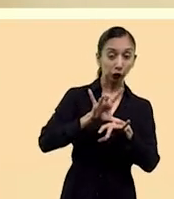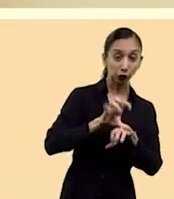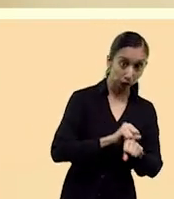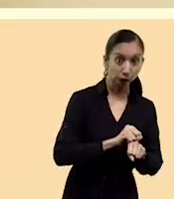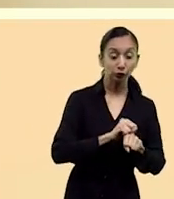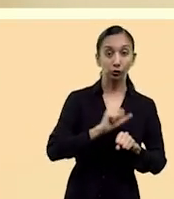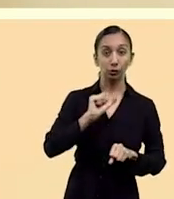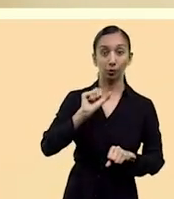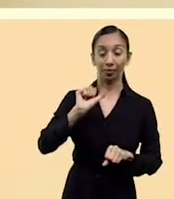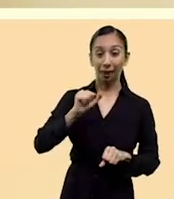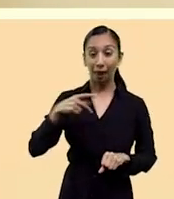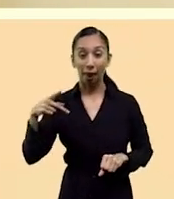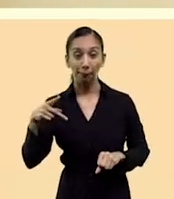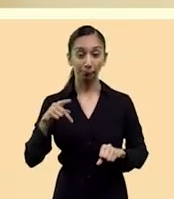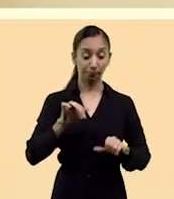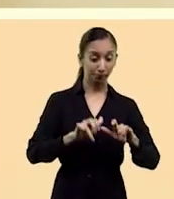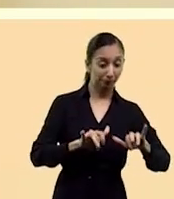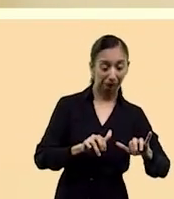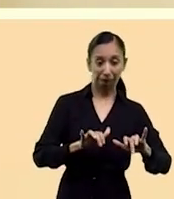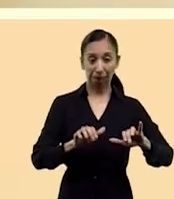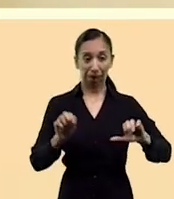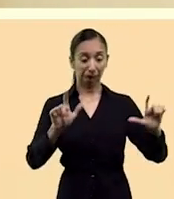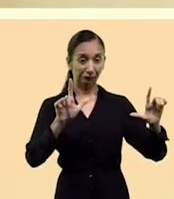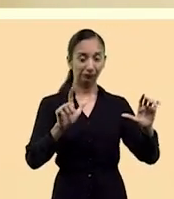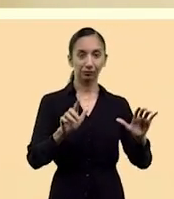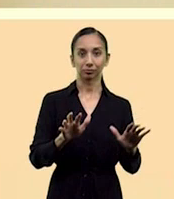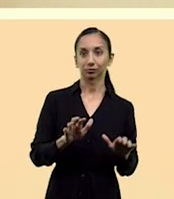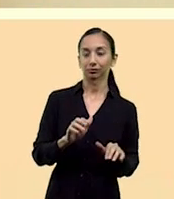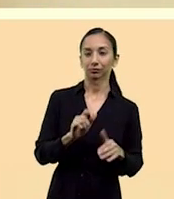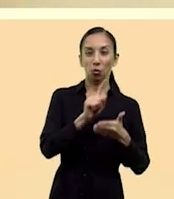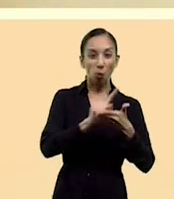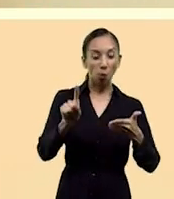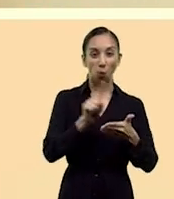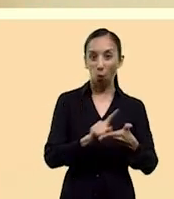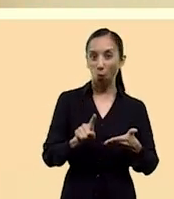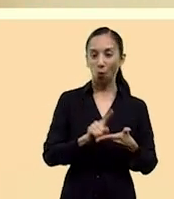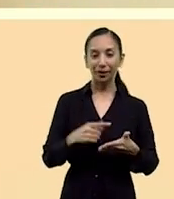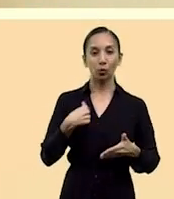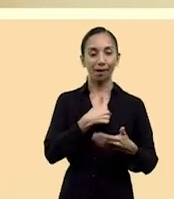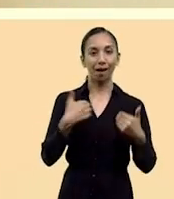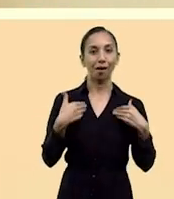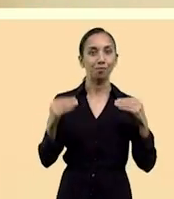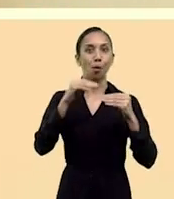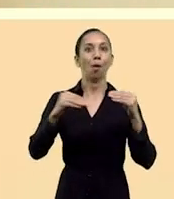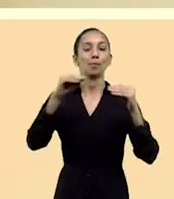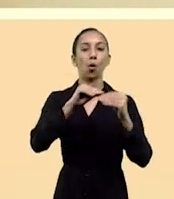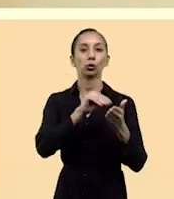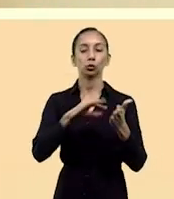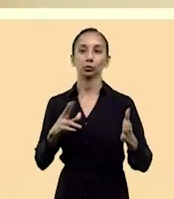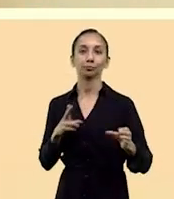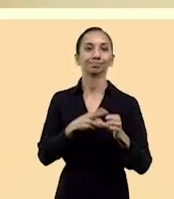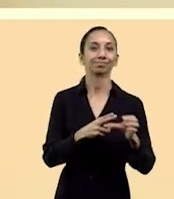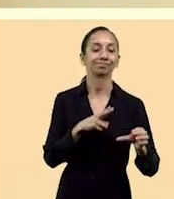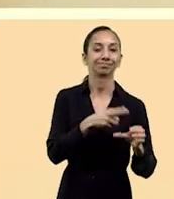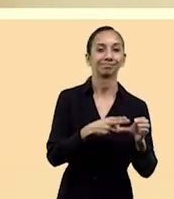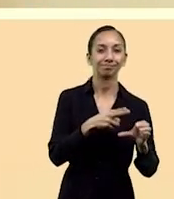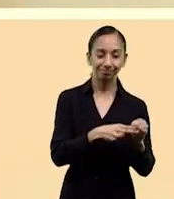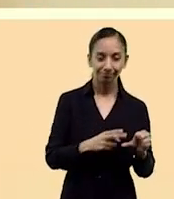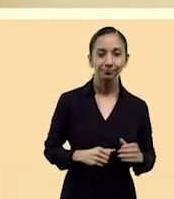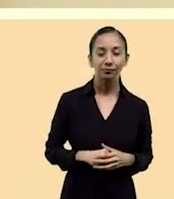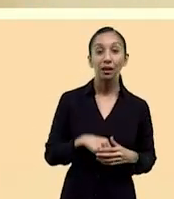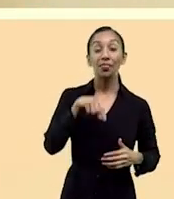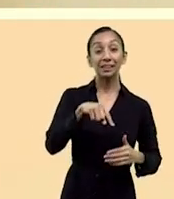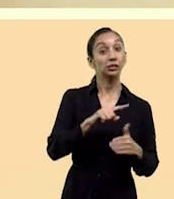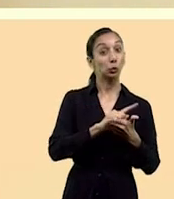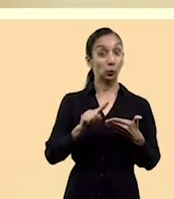application, how to use it, what buttons, and each week we're getting more students on and getting more into the lessons. So this week we did a